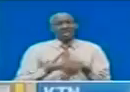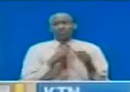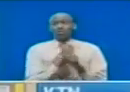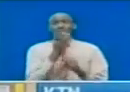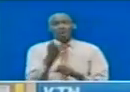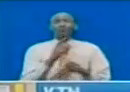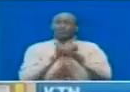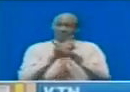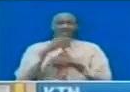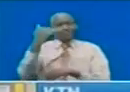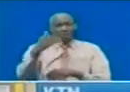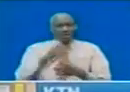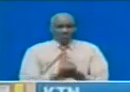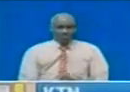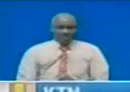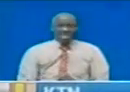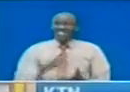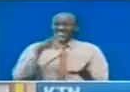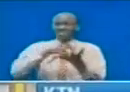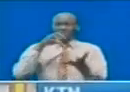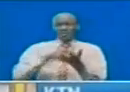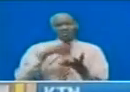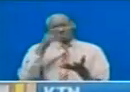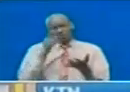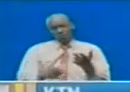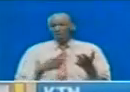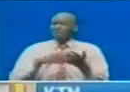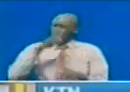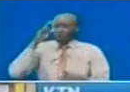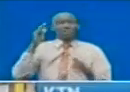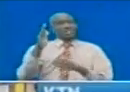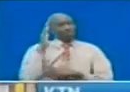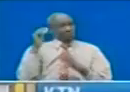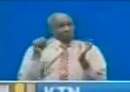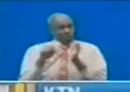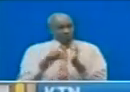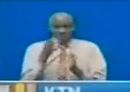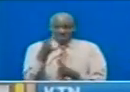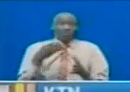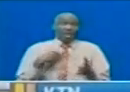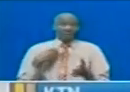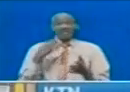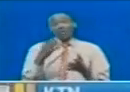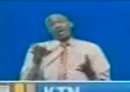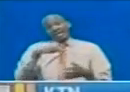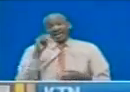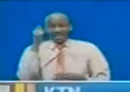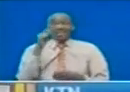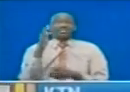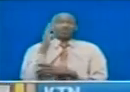of defending the border. The situation posing further security problems to an already insecure region.